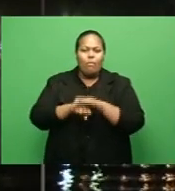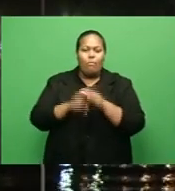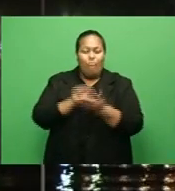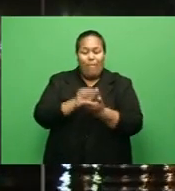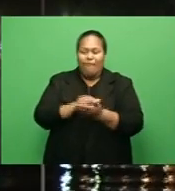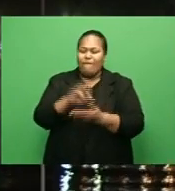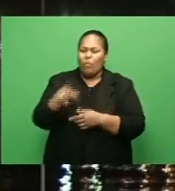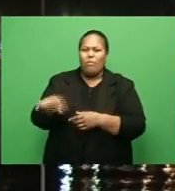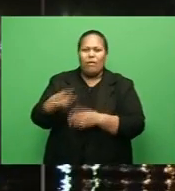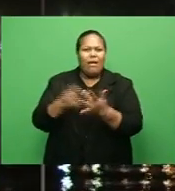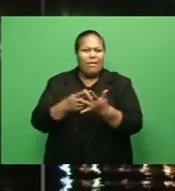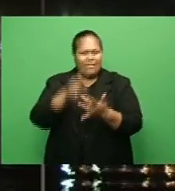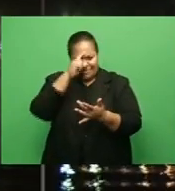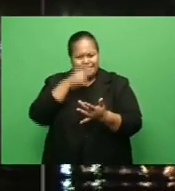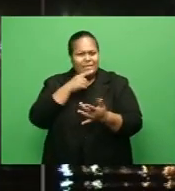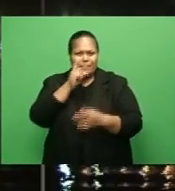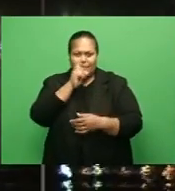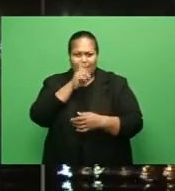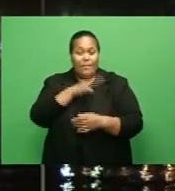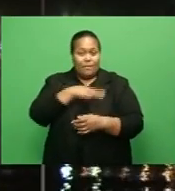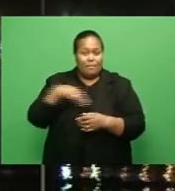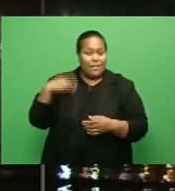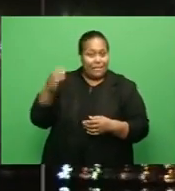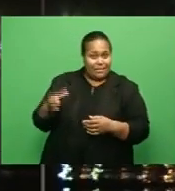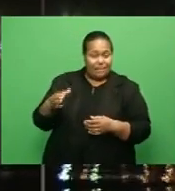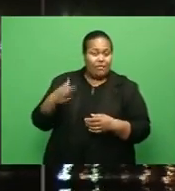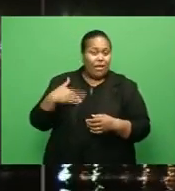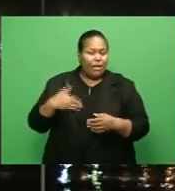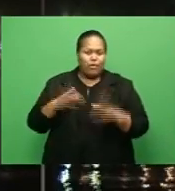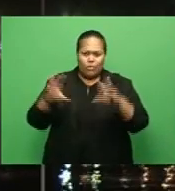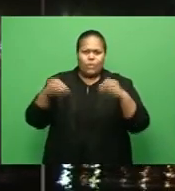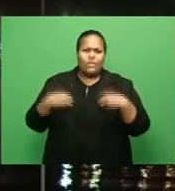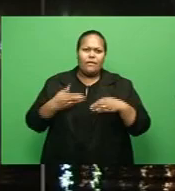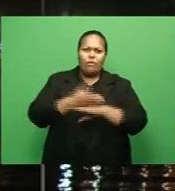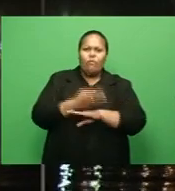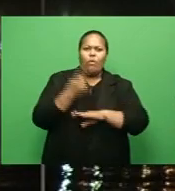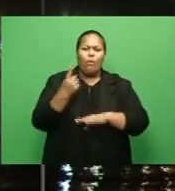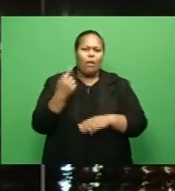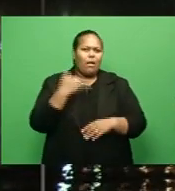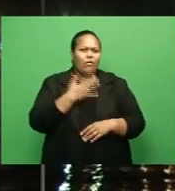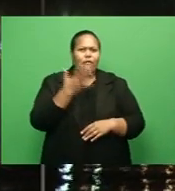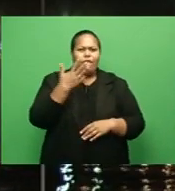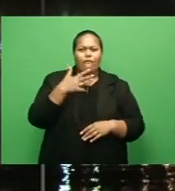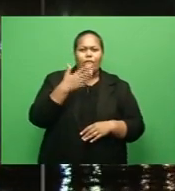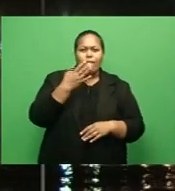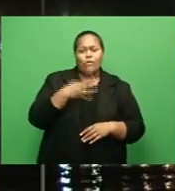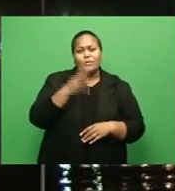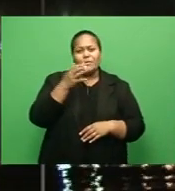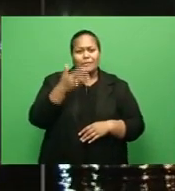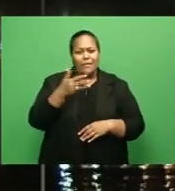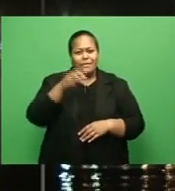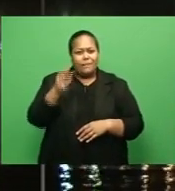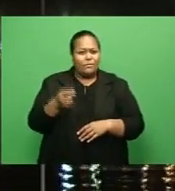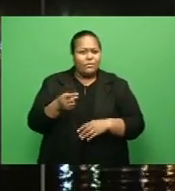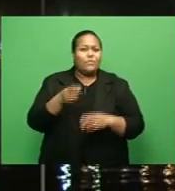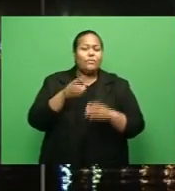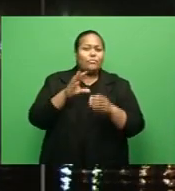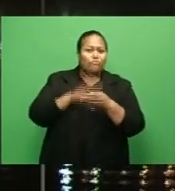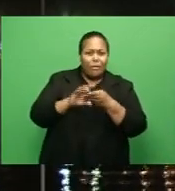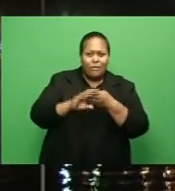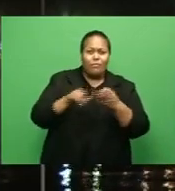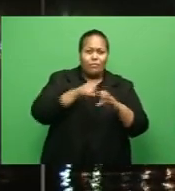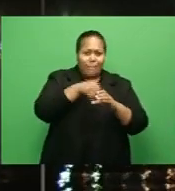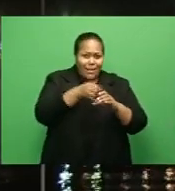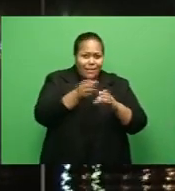Health Minister Dr. Ifiremi Wangainambete, while receiving over $149,000 worth of medical supplies in Suva